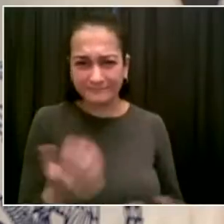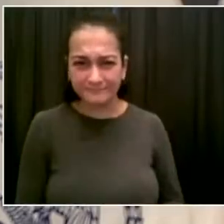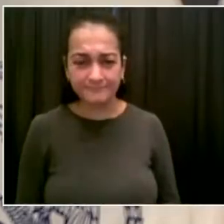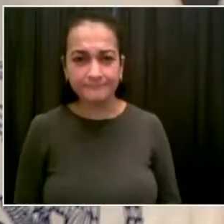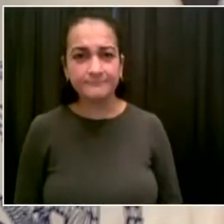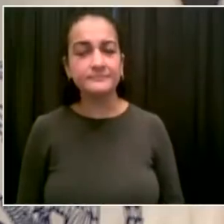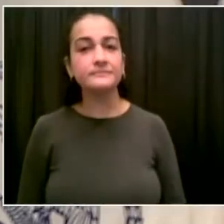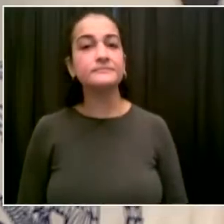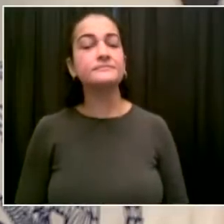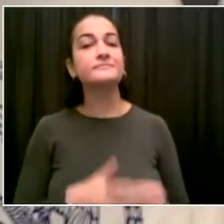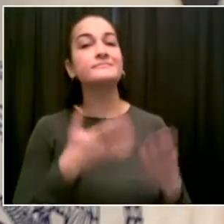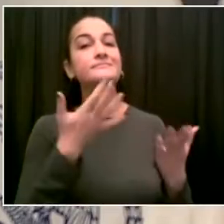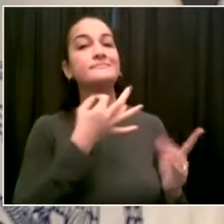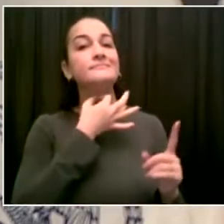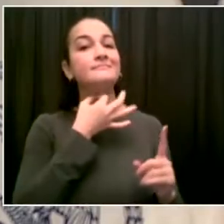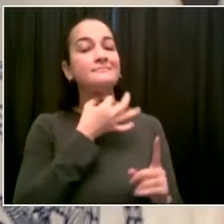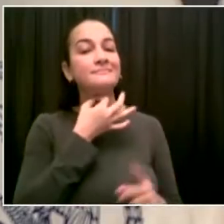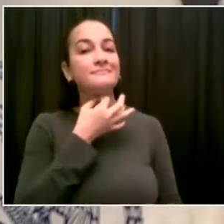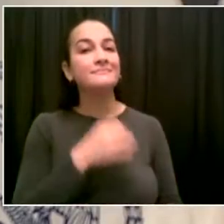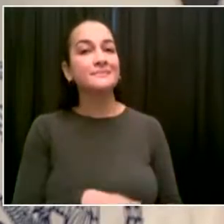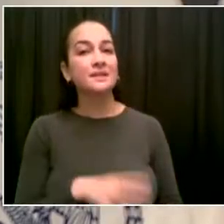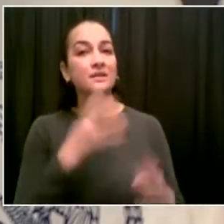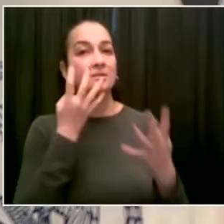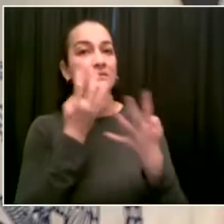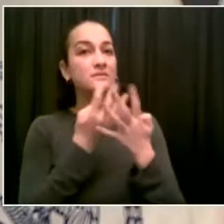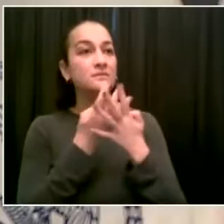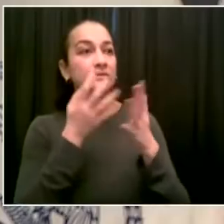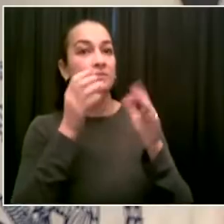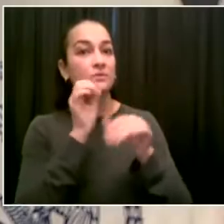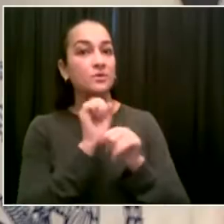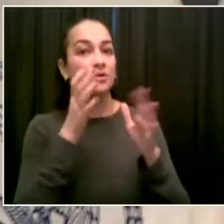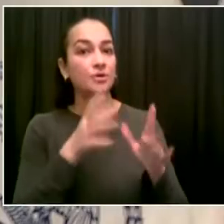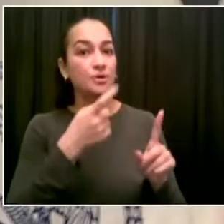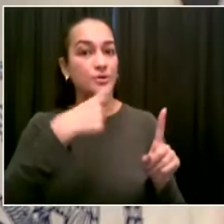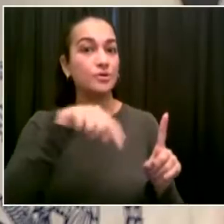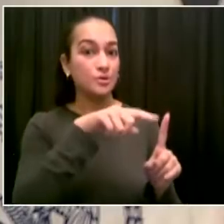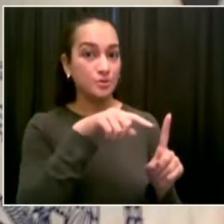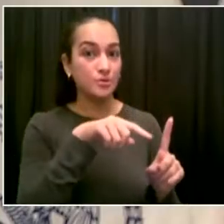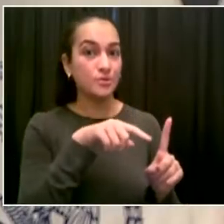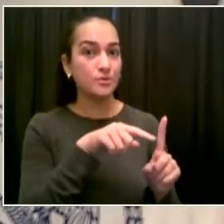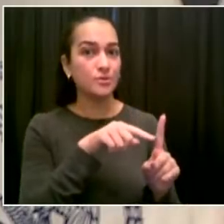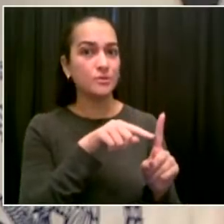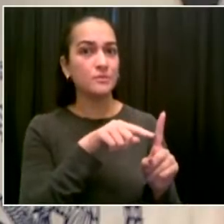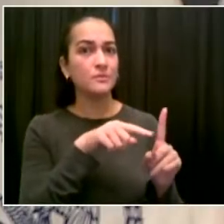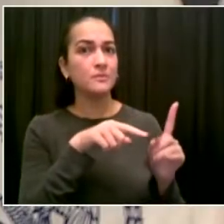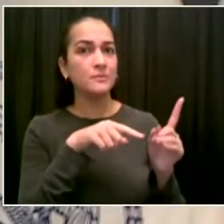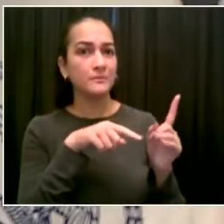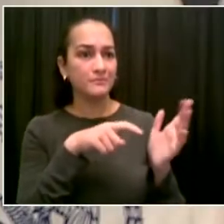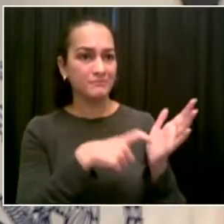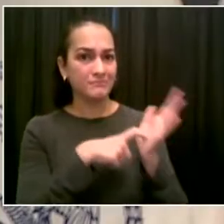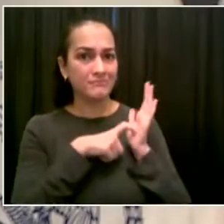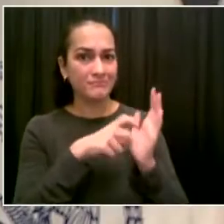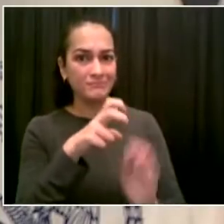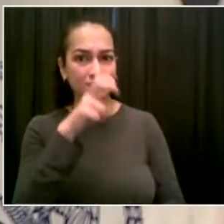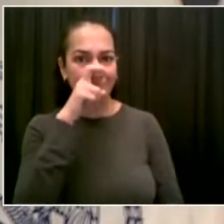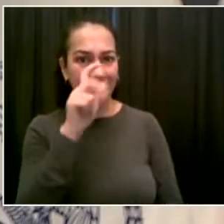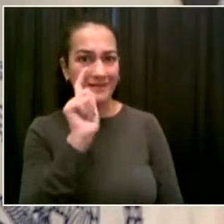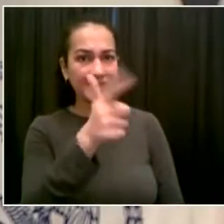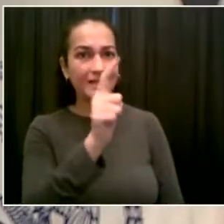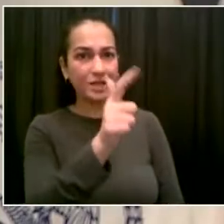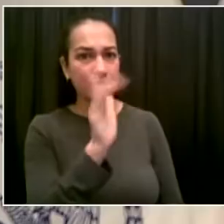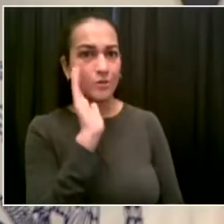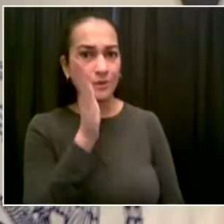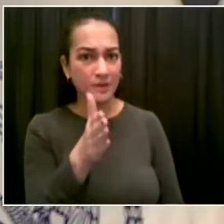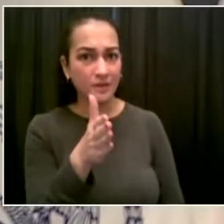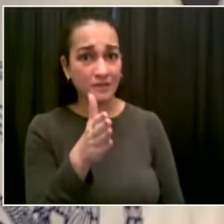people who are inside Rikers Island. And the rate of COVID is increasing at the city's jail. So why do they get more